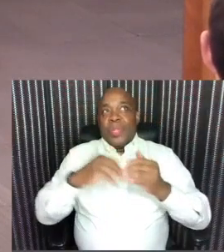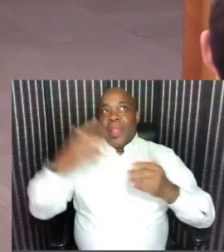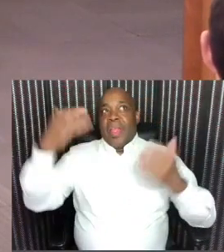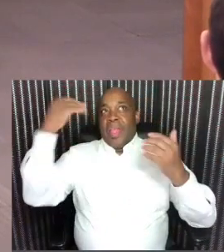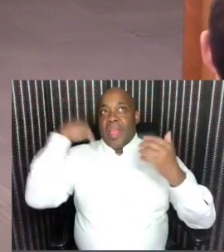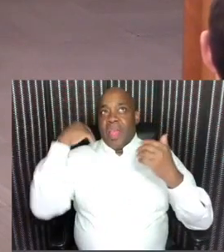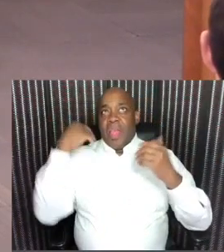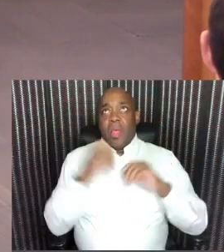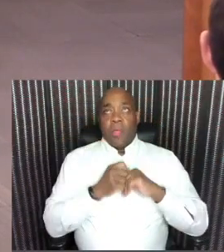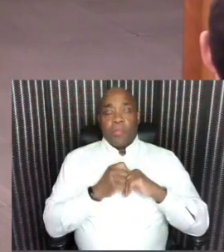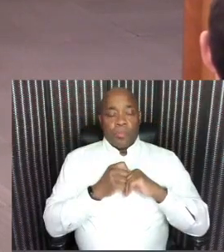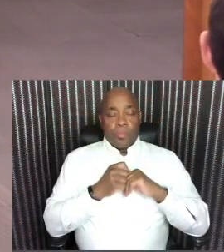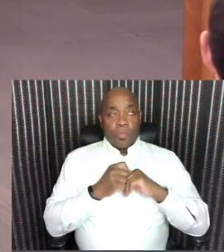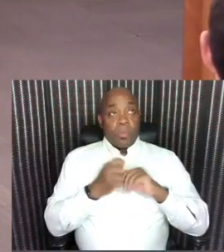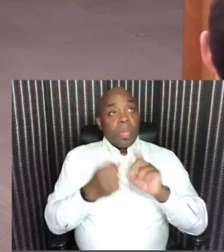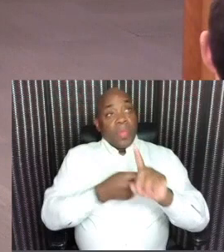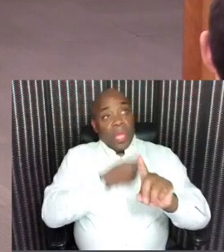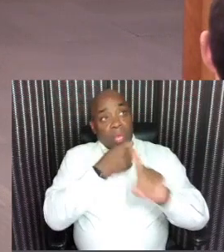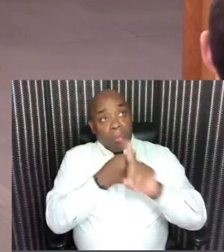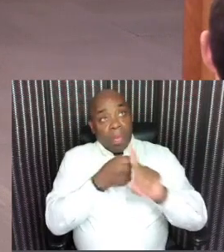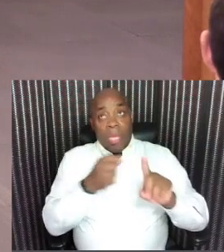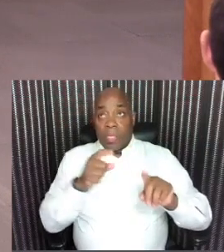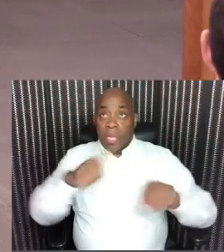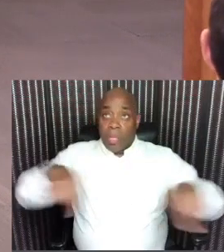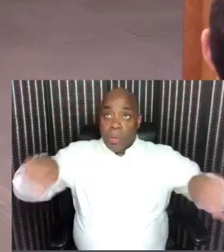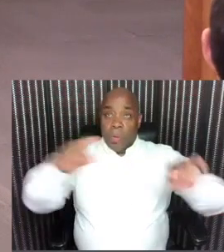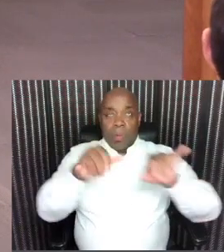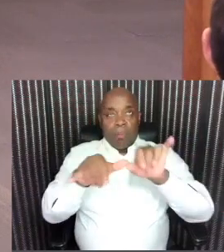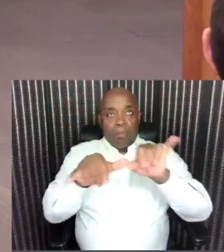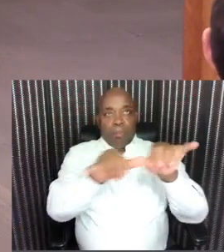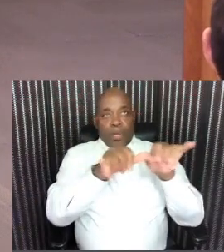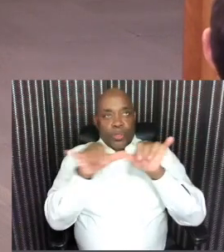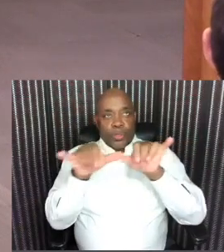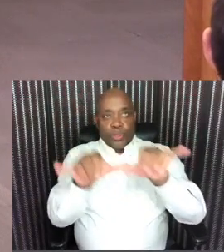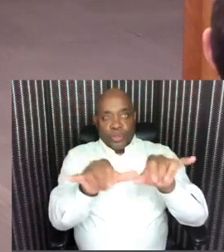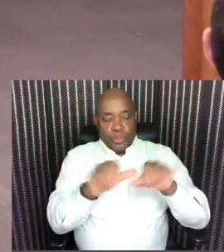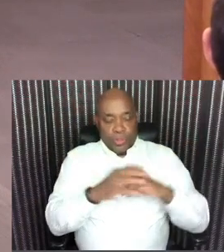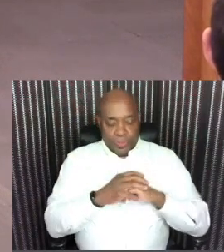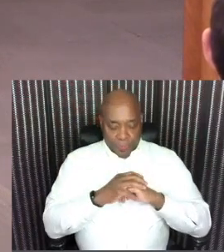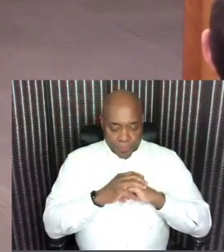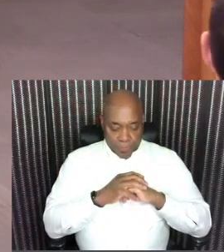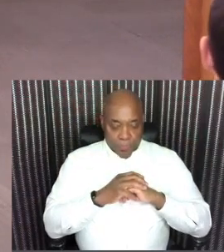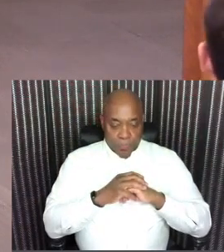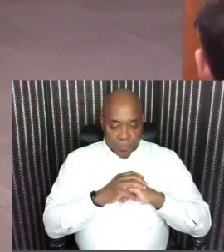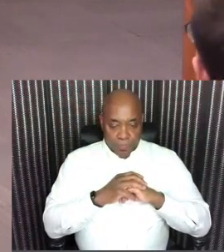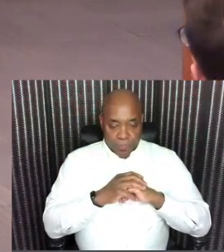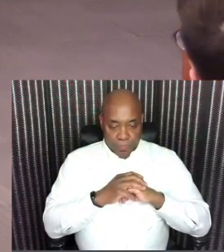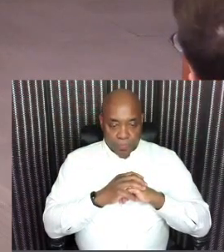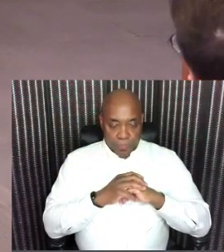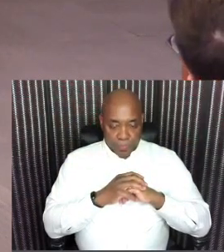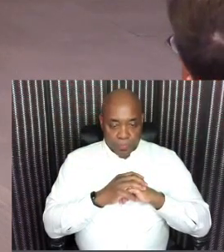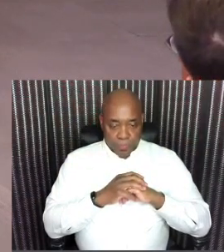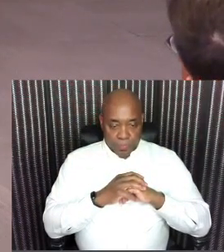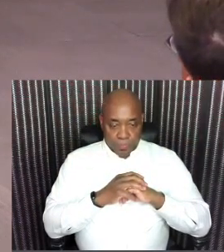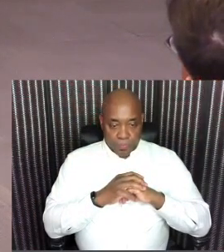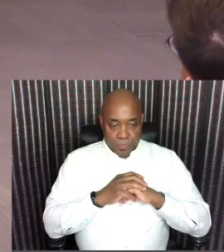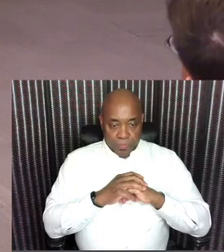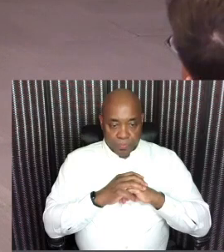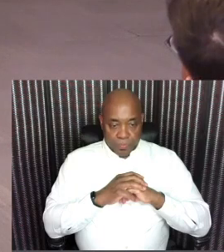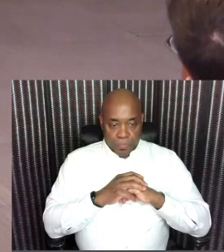that are measurable are very particular. And, you know, this is his